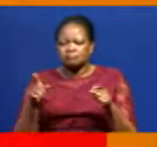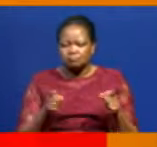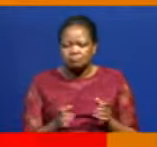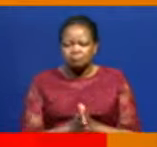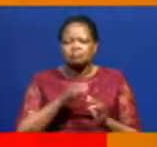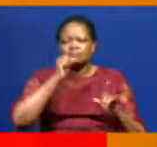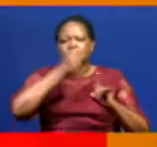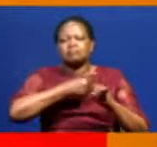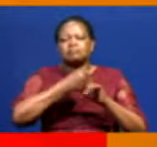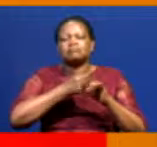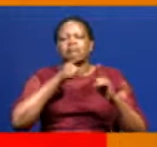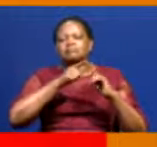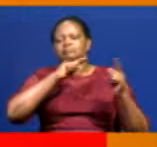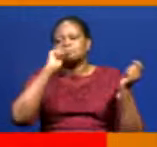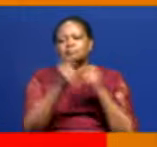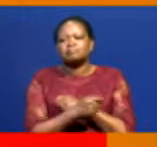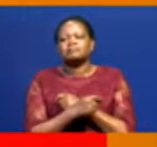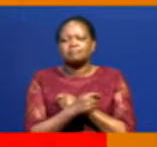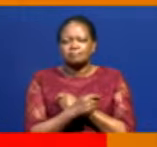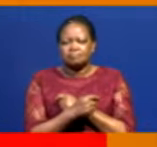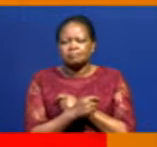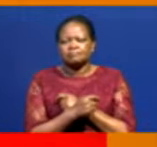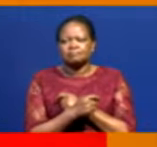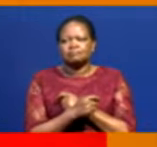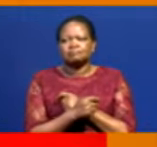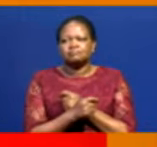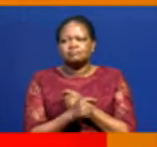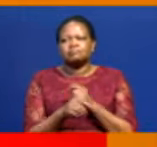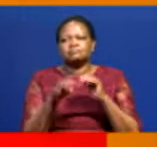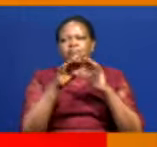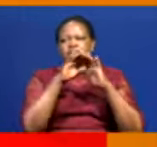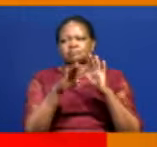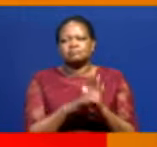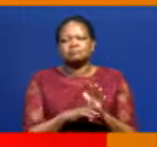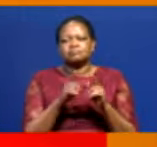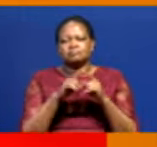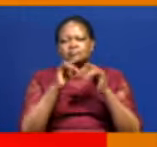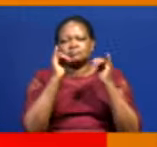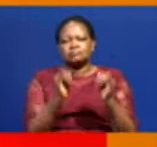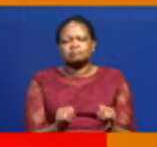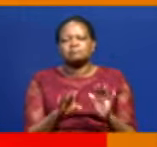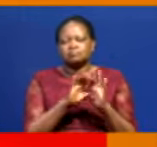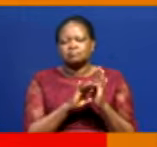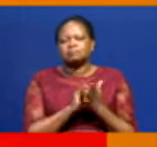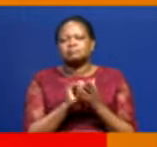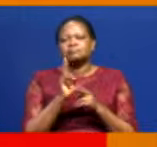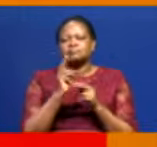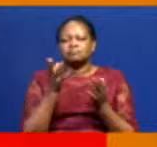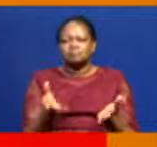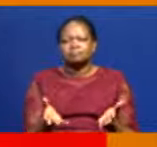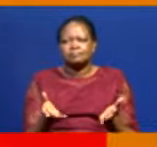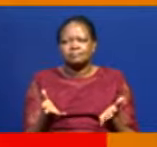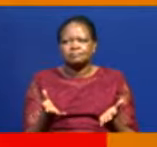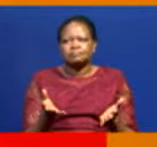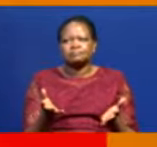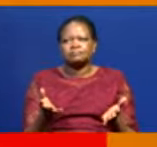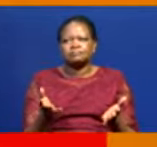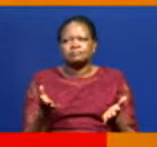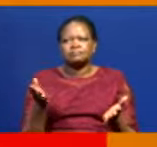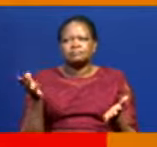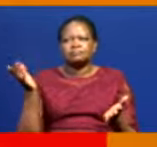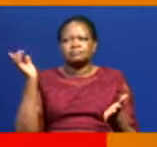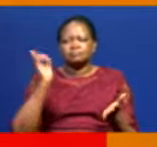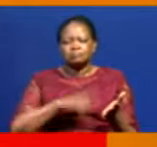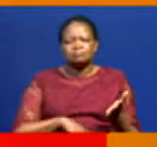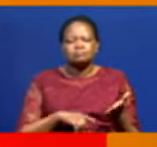an overhaul of an entire constitution to a new one that we are using now. What